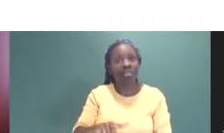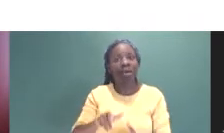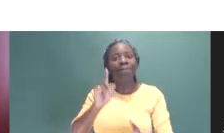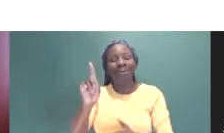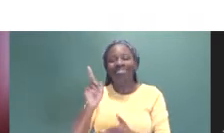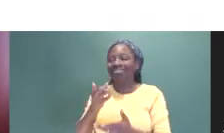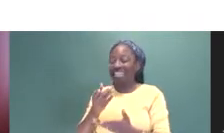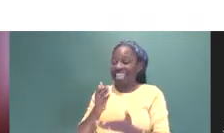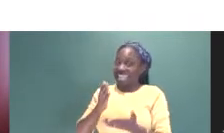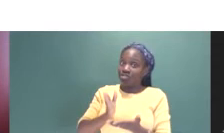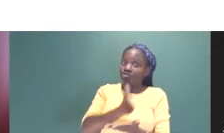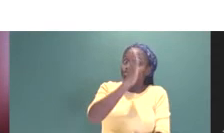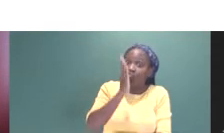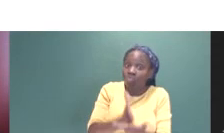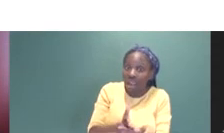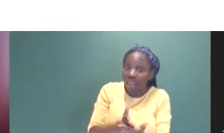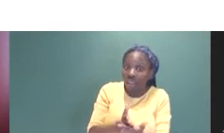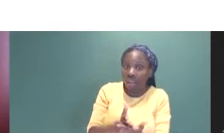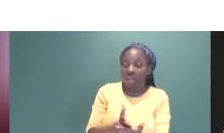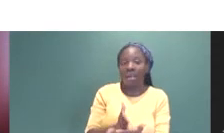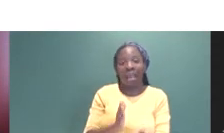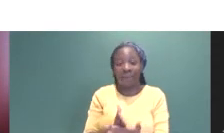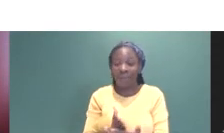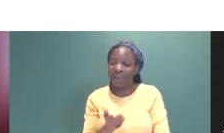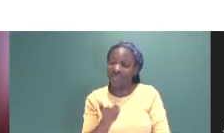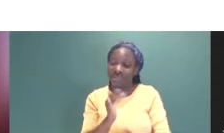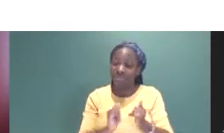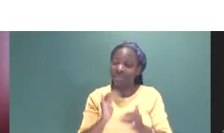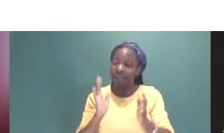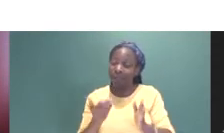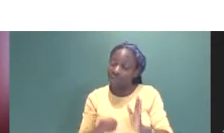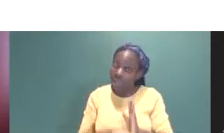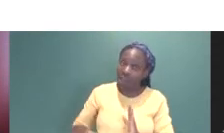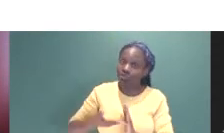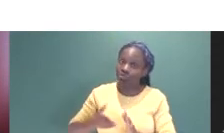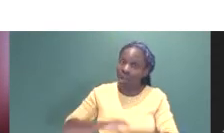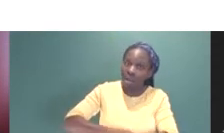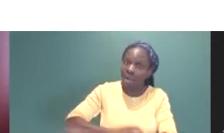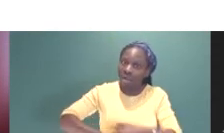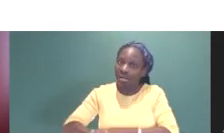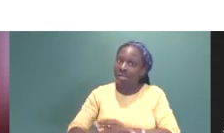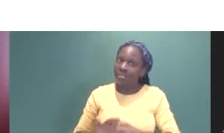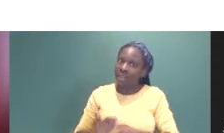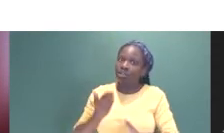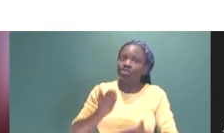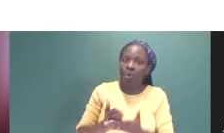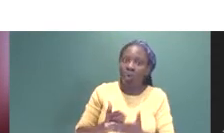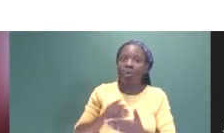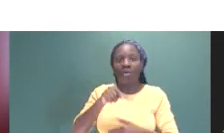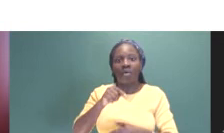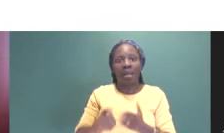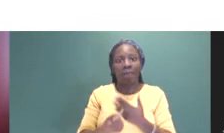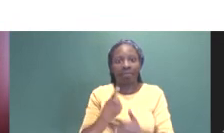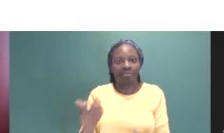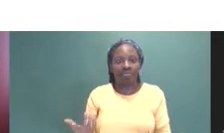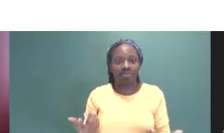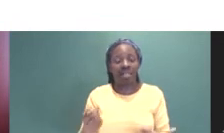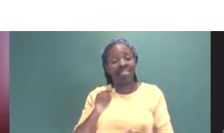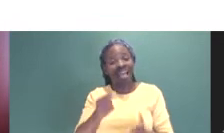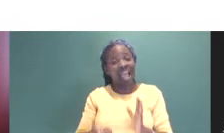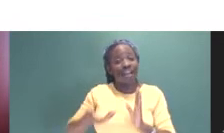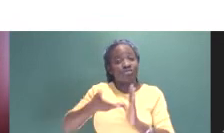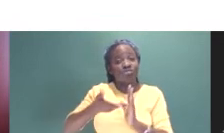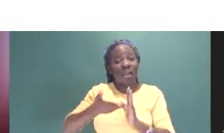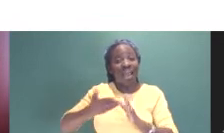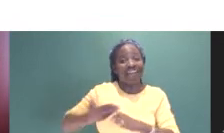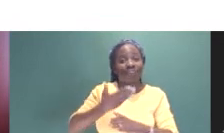quite often the extra bit of effort that needs to be made to ensure that it doesn't happen. So that extra bit of effort in relation